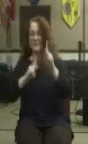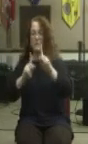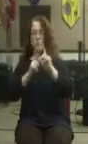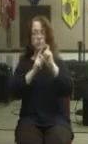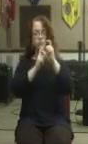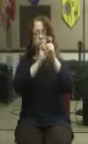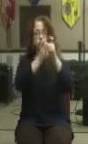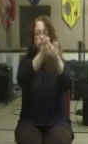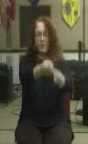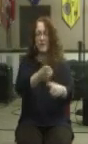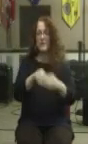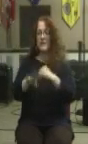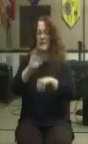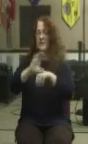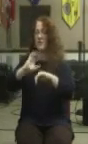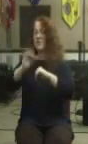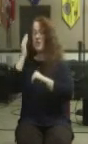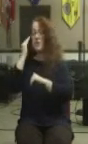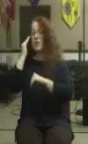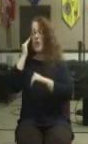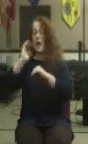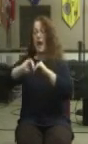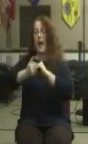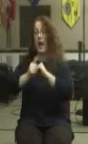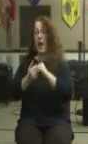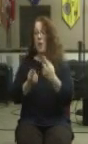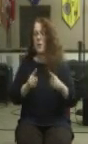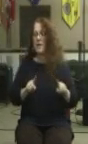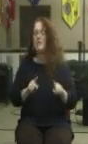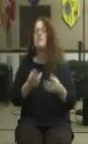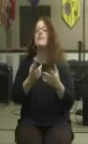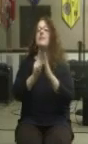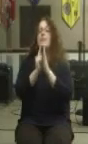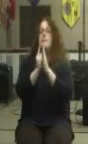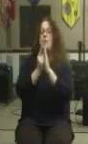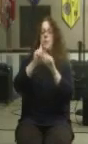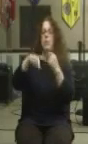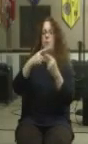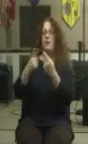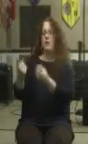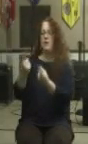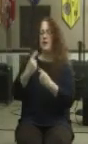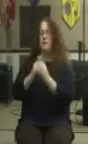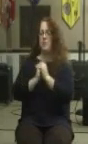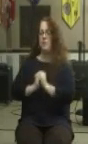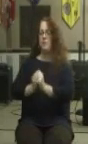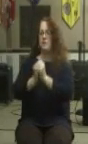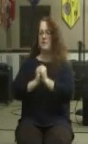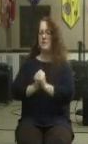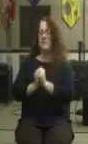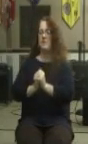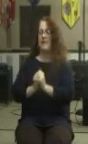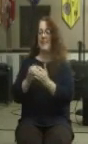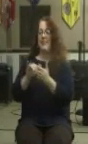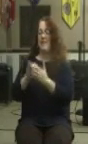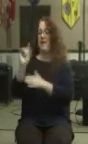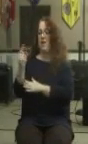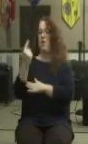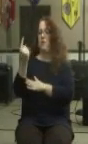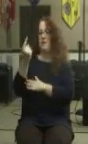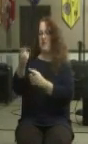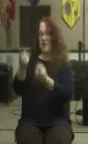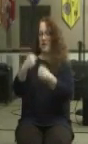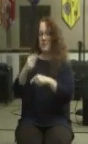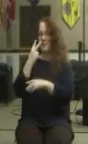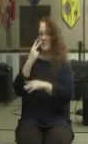church and everybody will rush in. You know how all of that will happen? That will happen the moment you begin to come here to worship God,